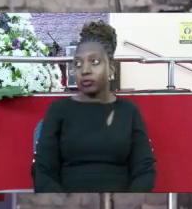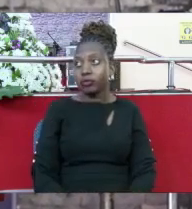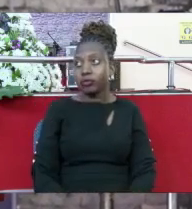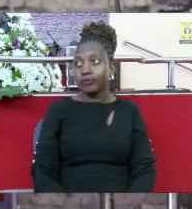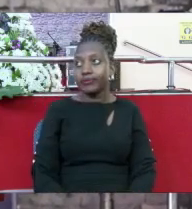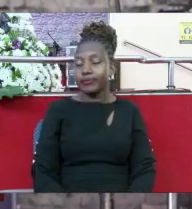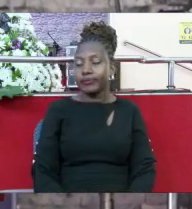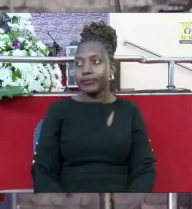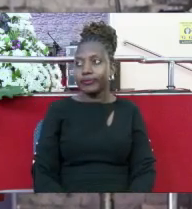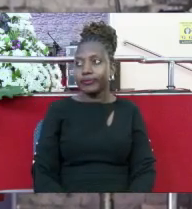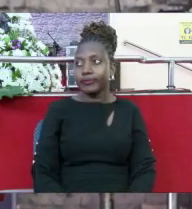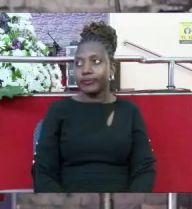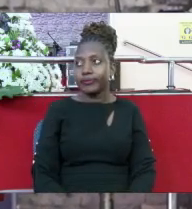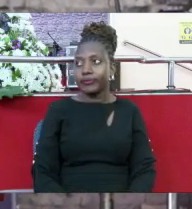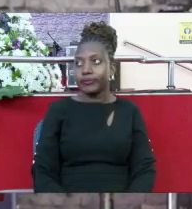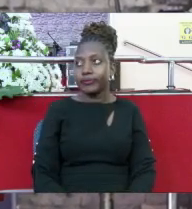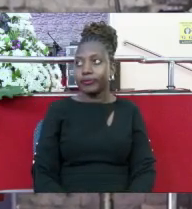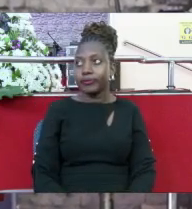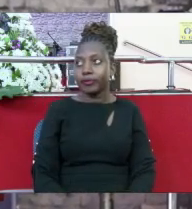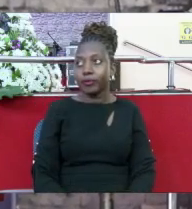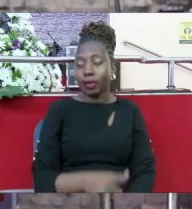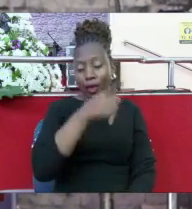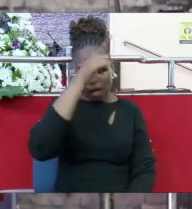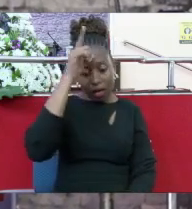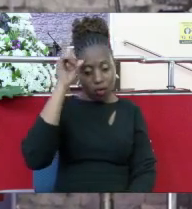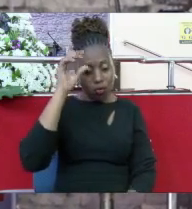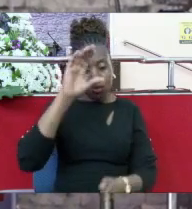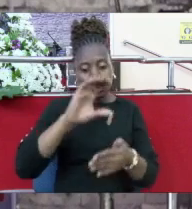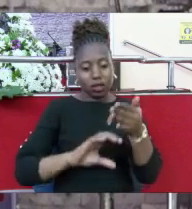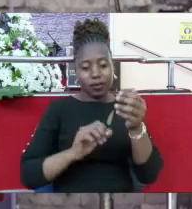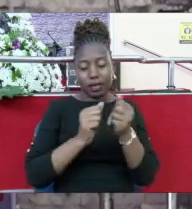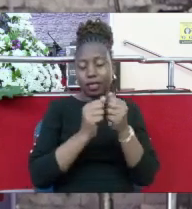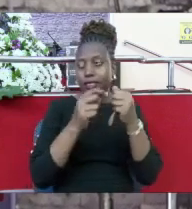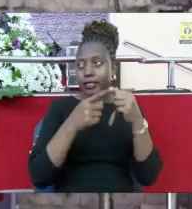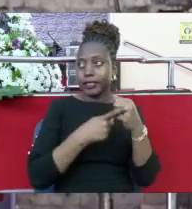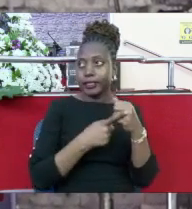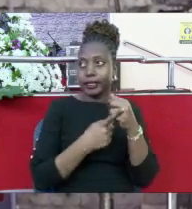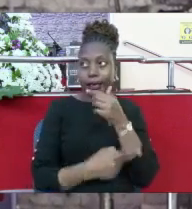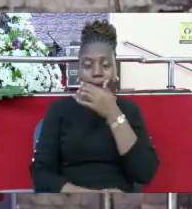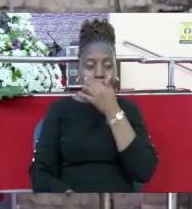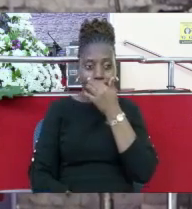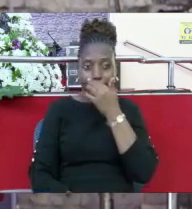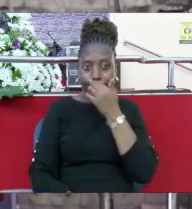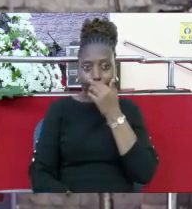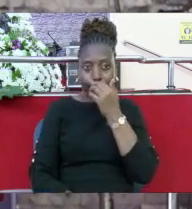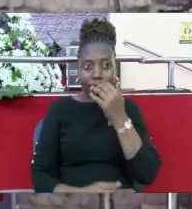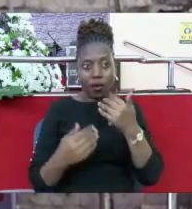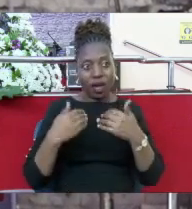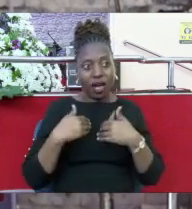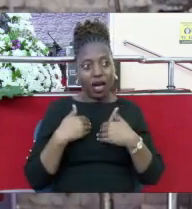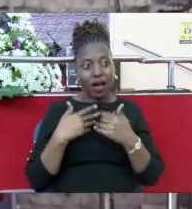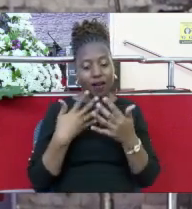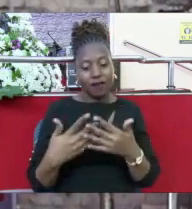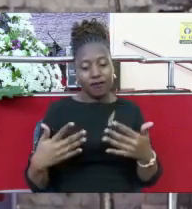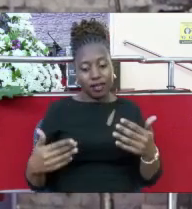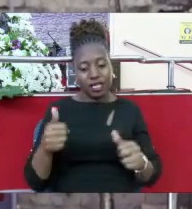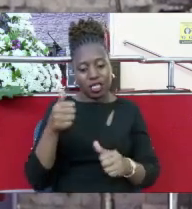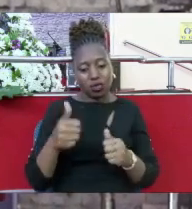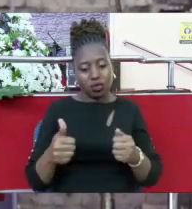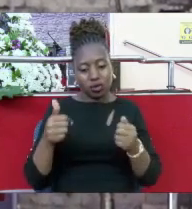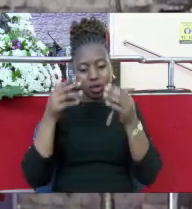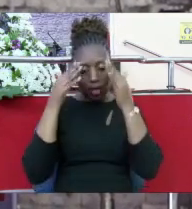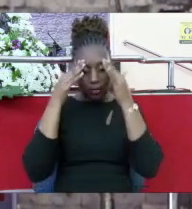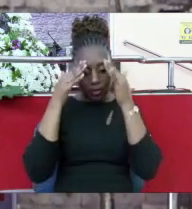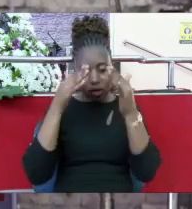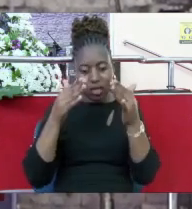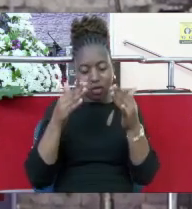Luka 16. Na Luka 16. There are things that we can look at and count. Kuna